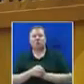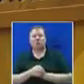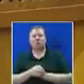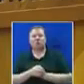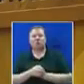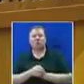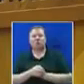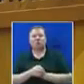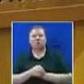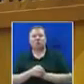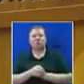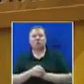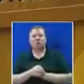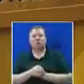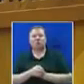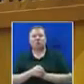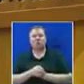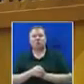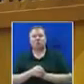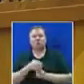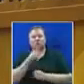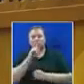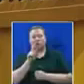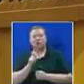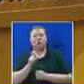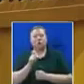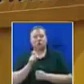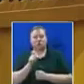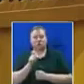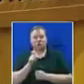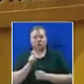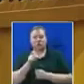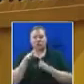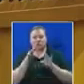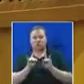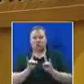Wait. The question was, Chair,